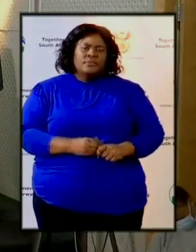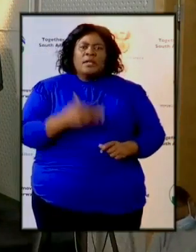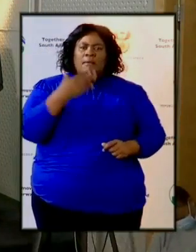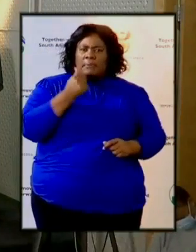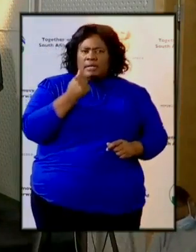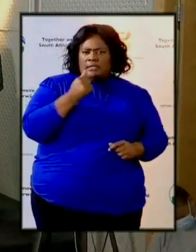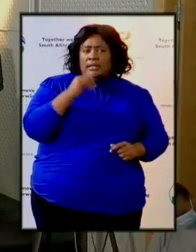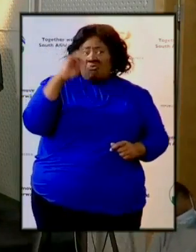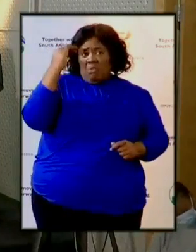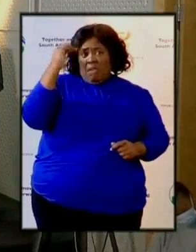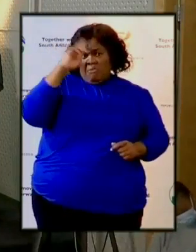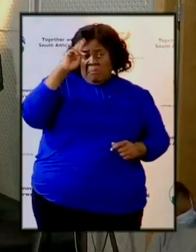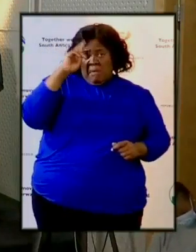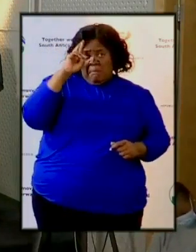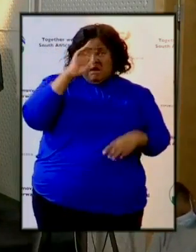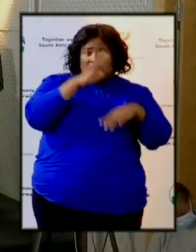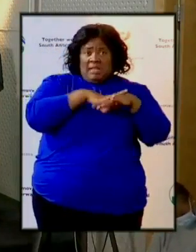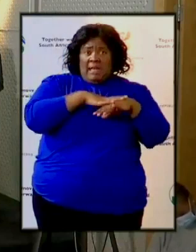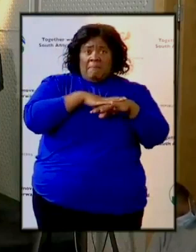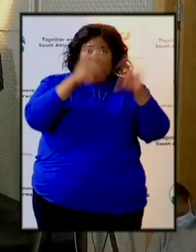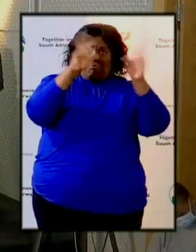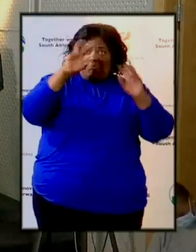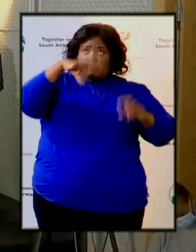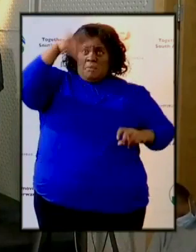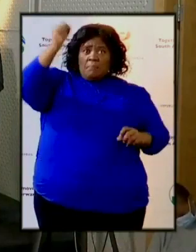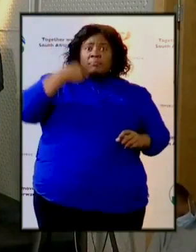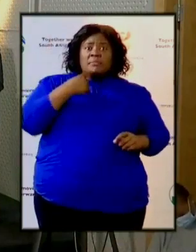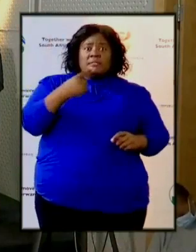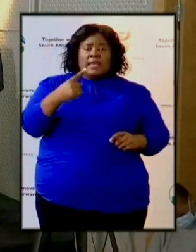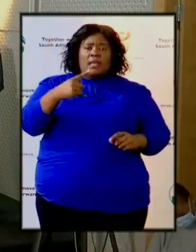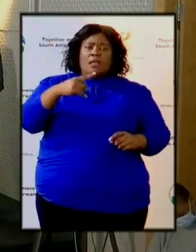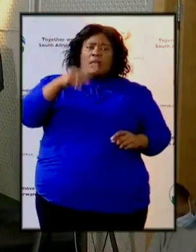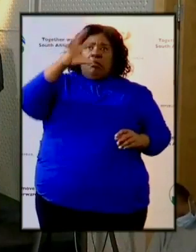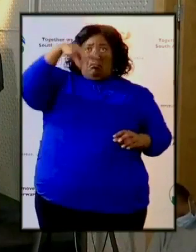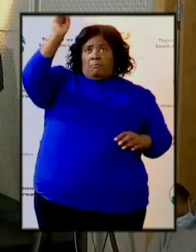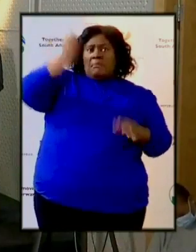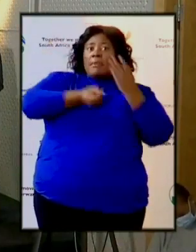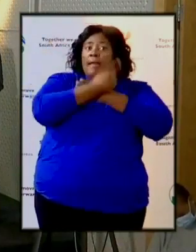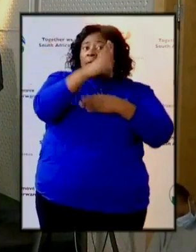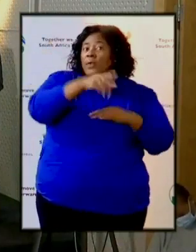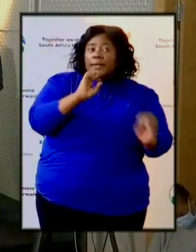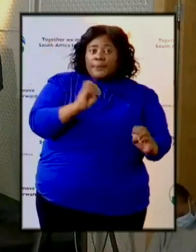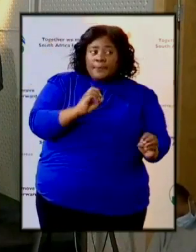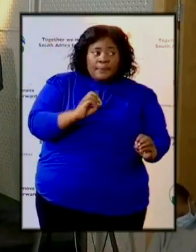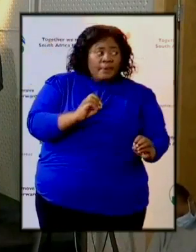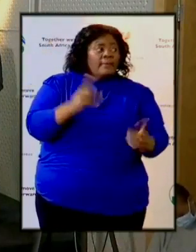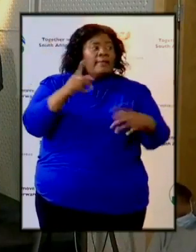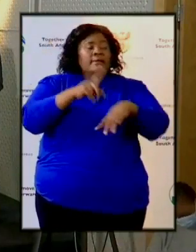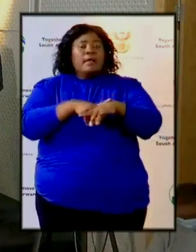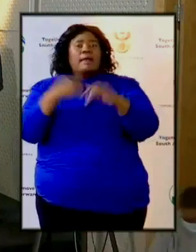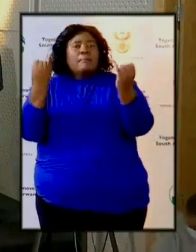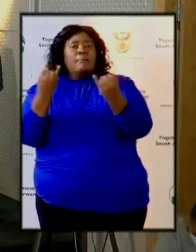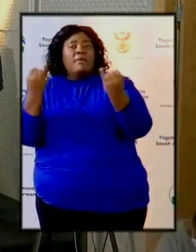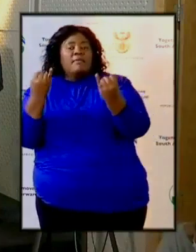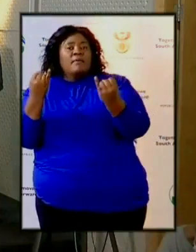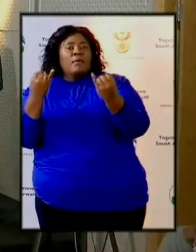December, where the president promised the country that there won't be any load shedding, and you know what happened before the holiday season ended,